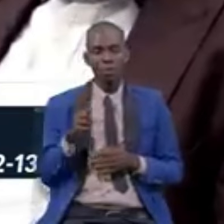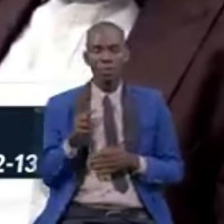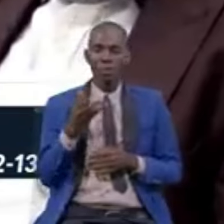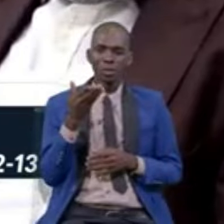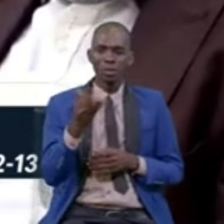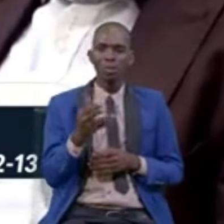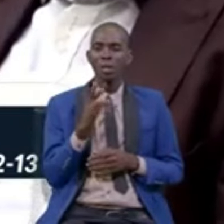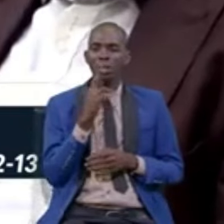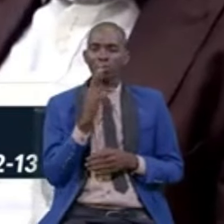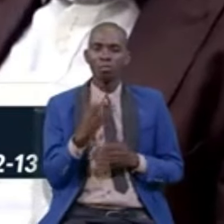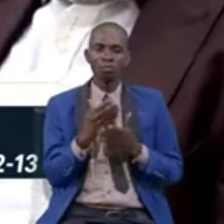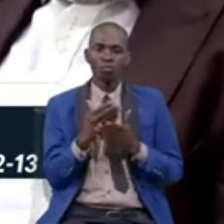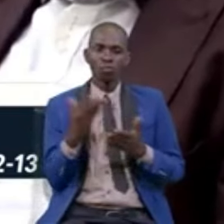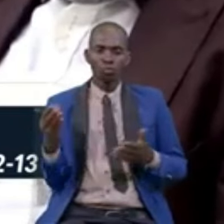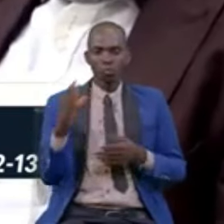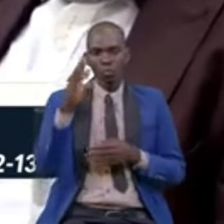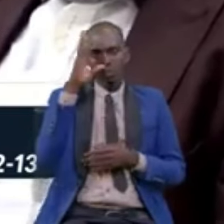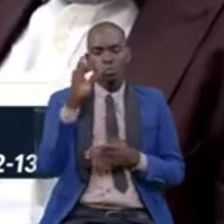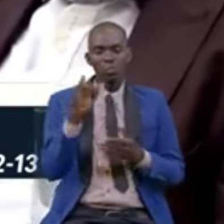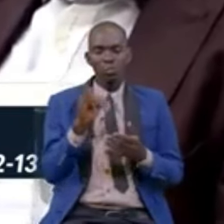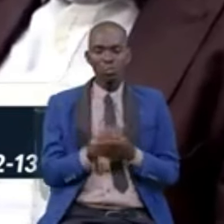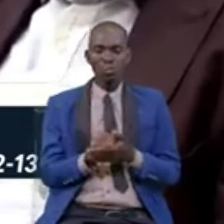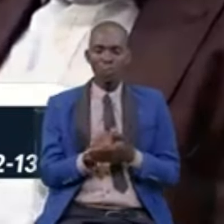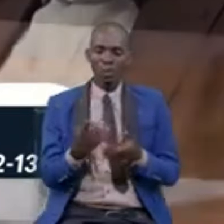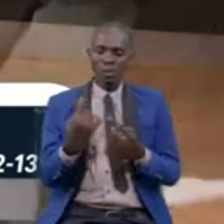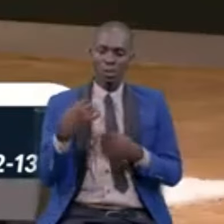men crept in